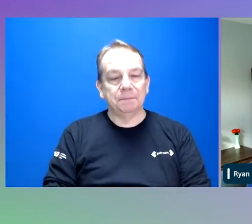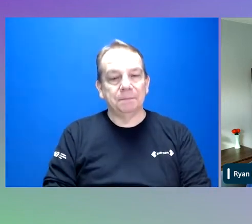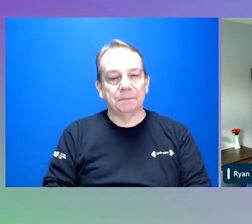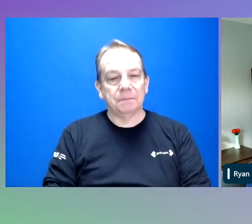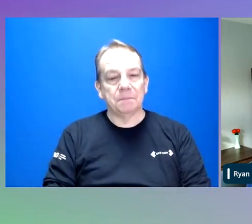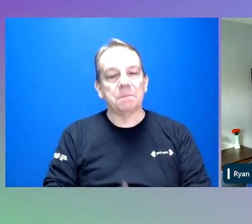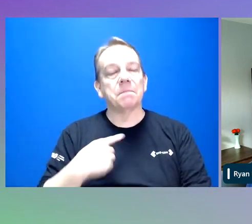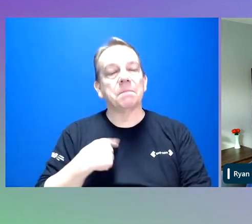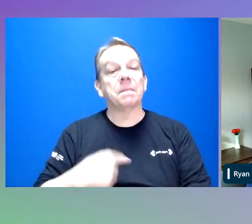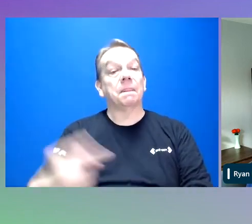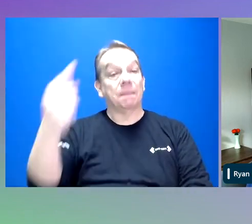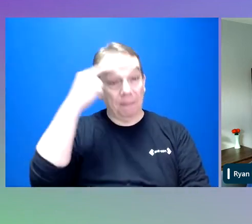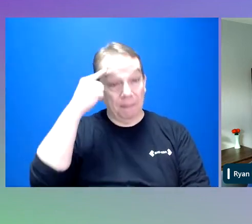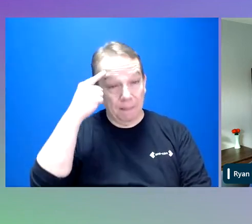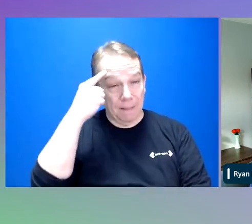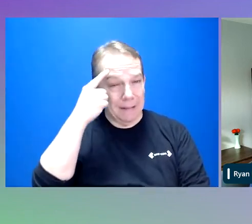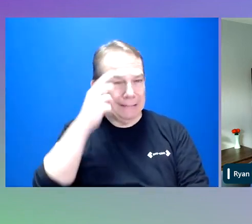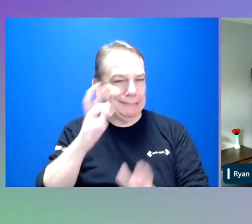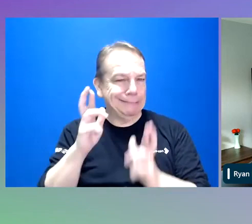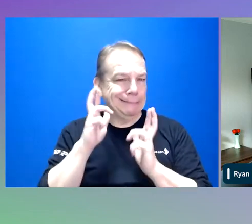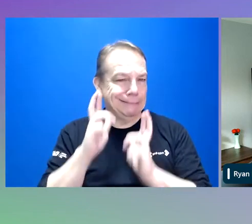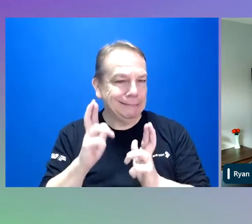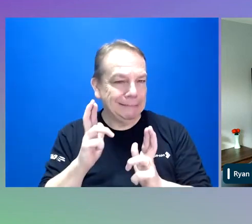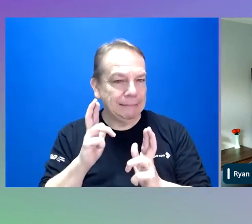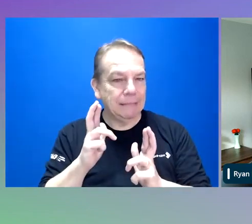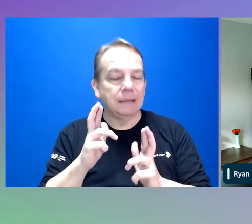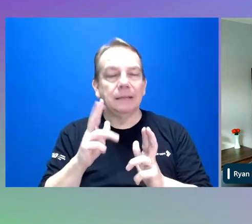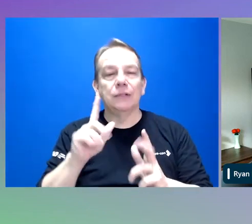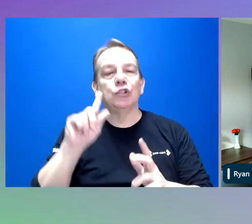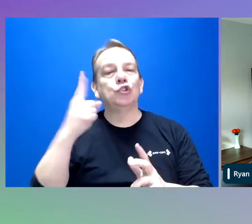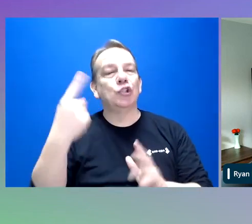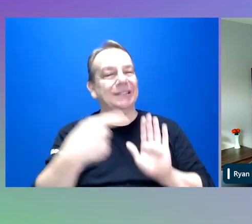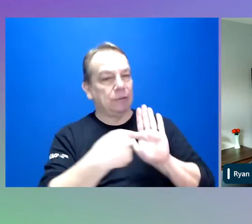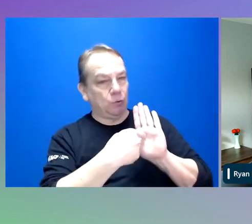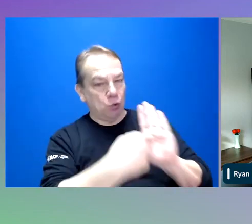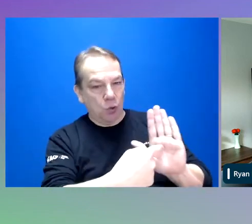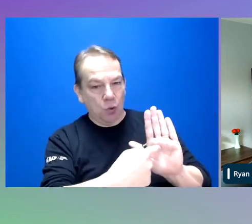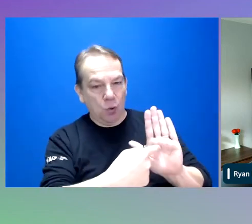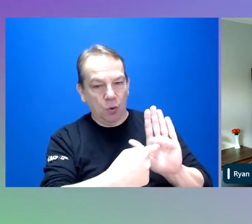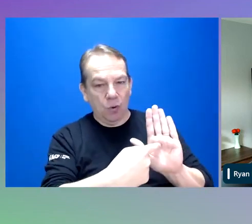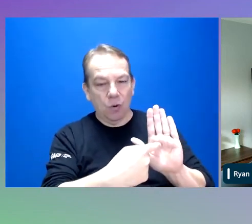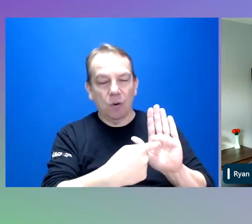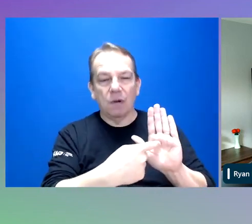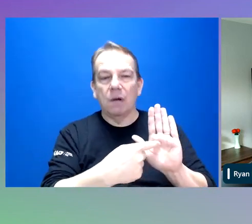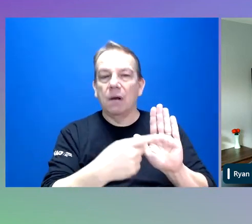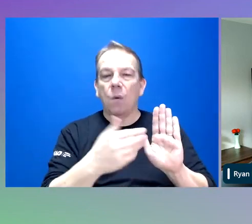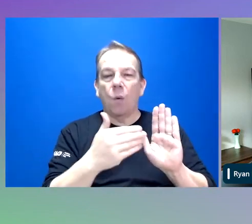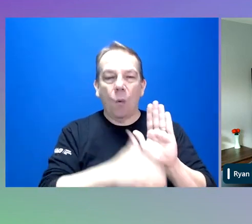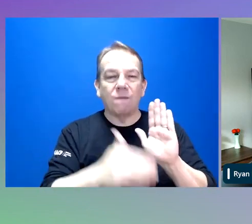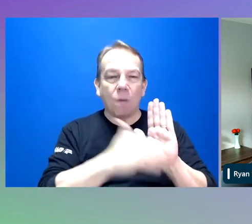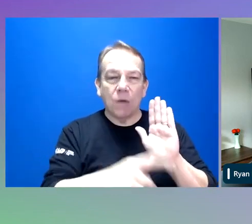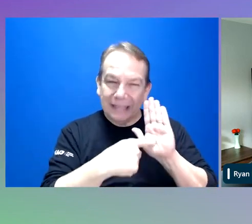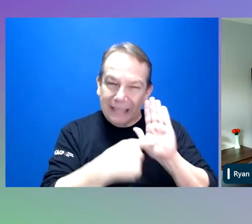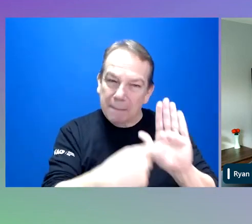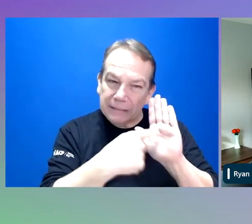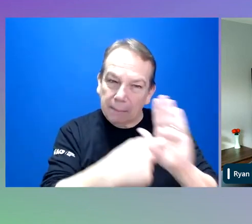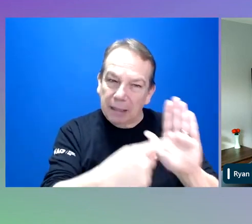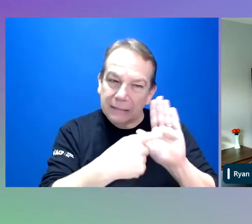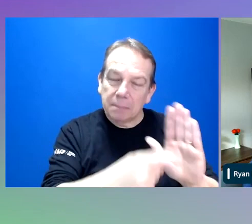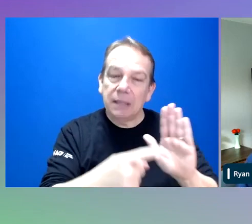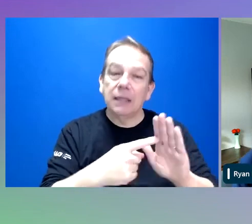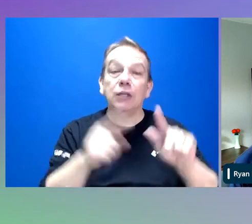I think hopefully just being able to just using examples, I guess, just demonstrating. So with screen